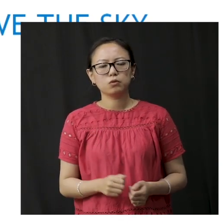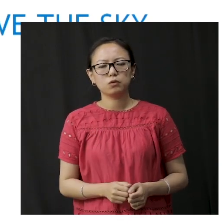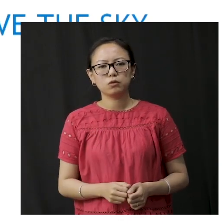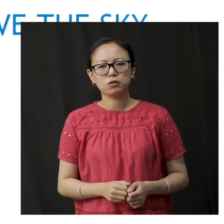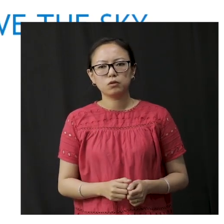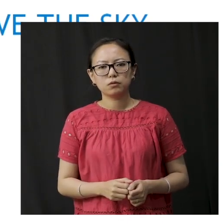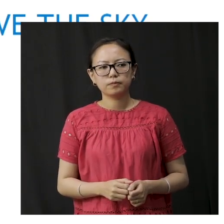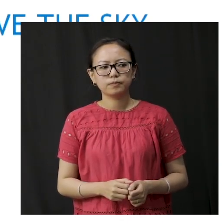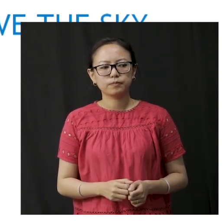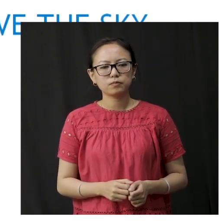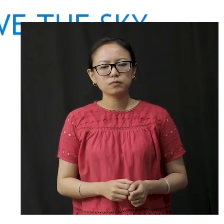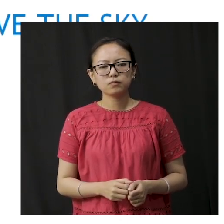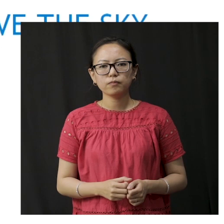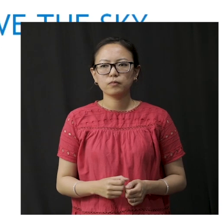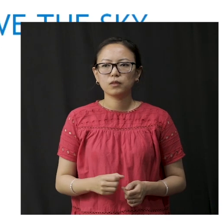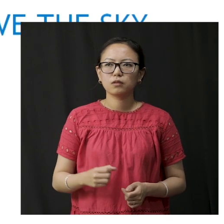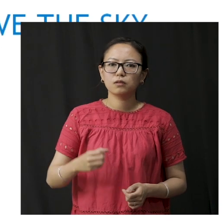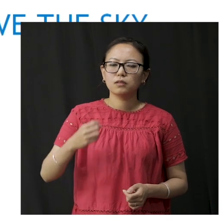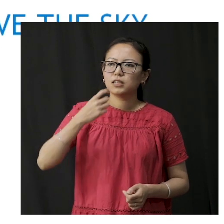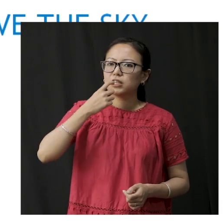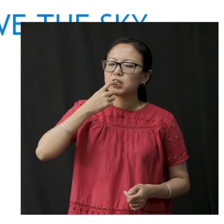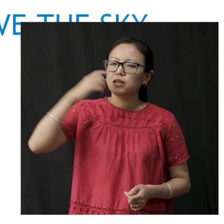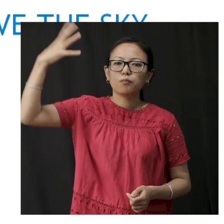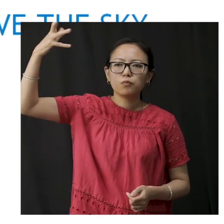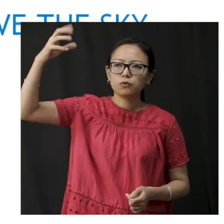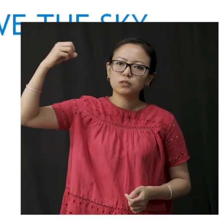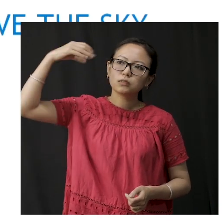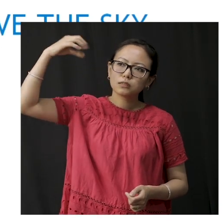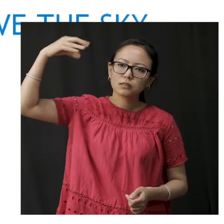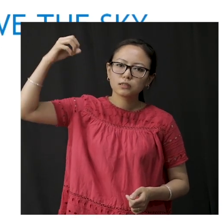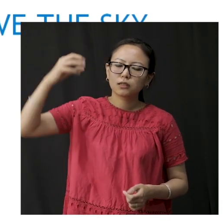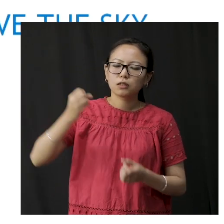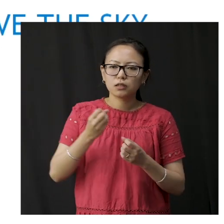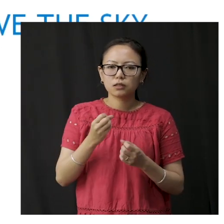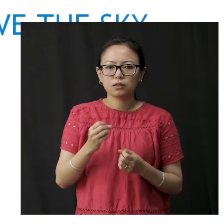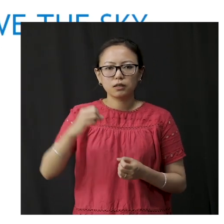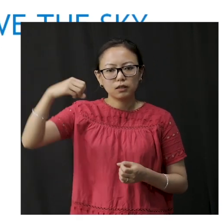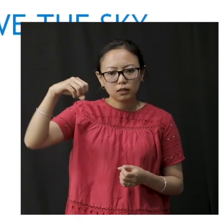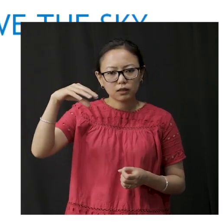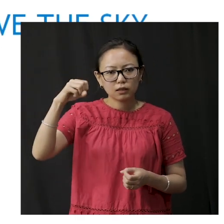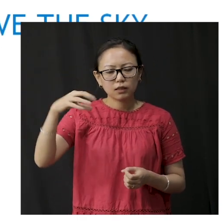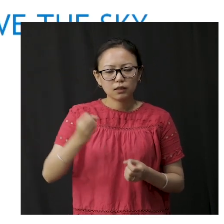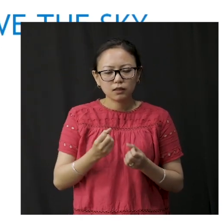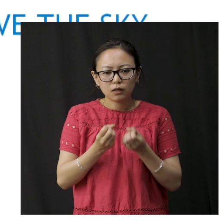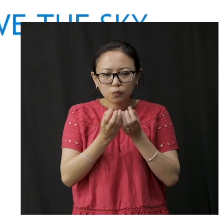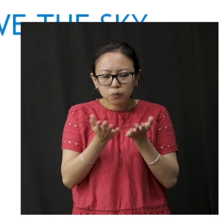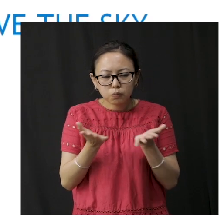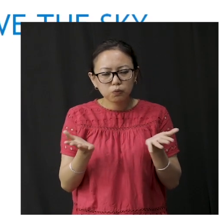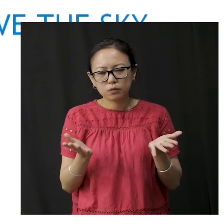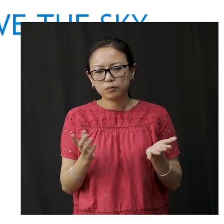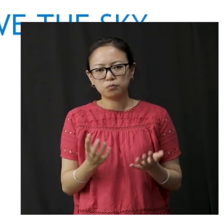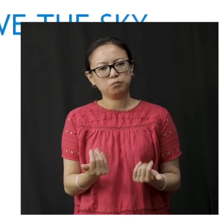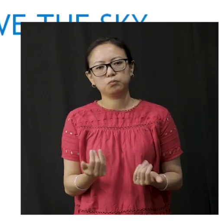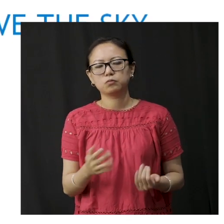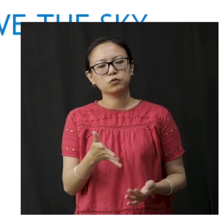blow the light of the sun and the moon because they are all high above the